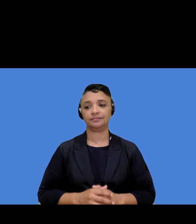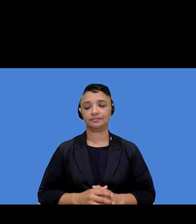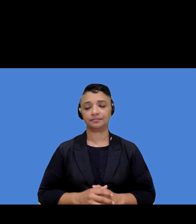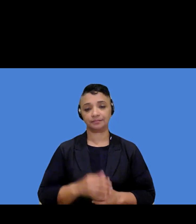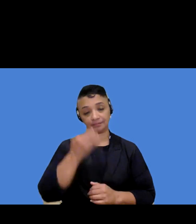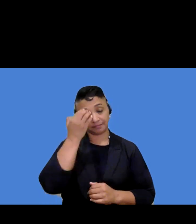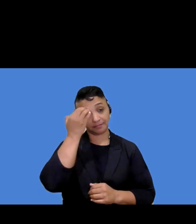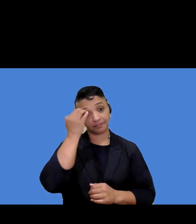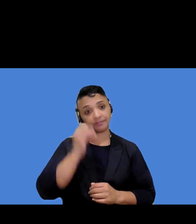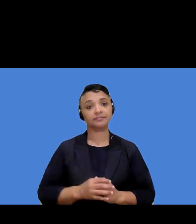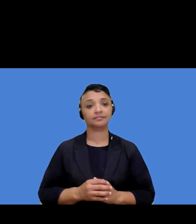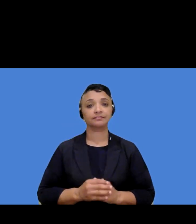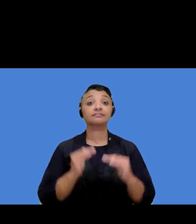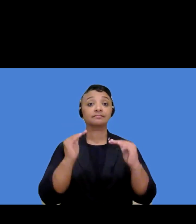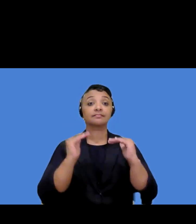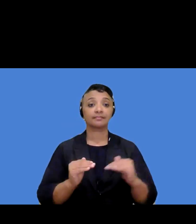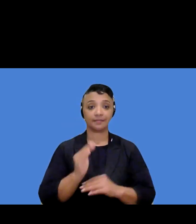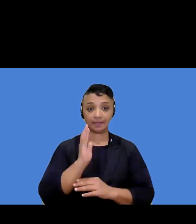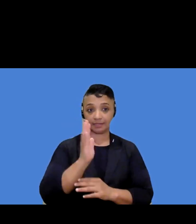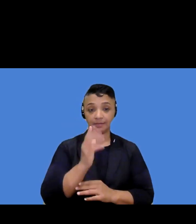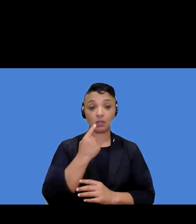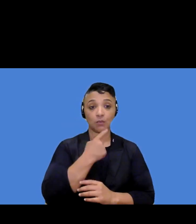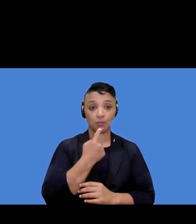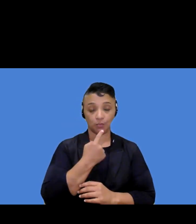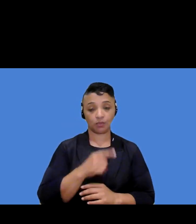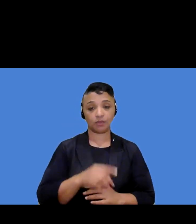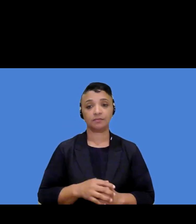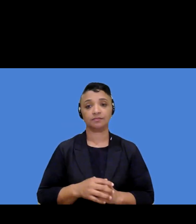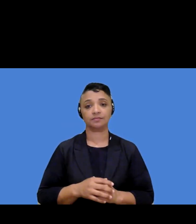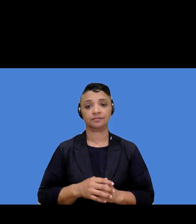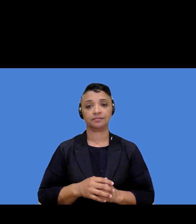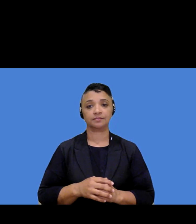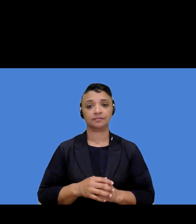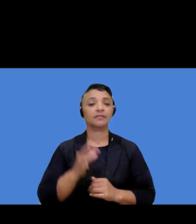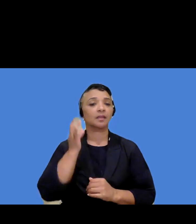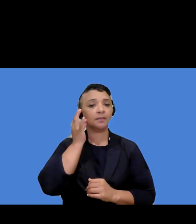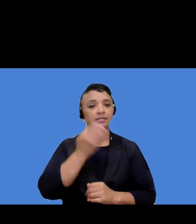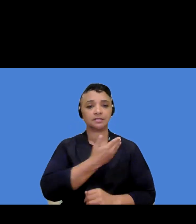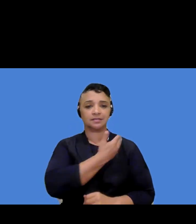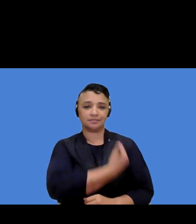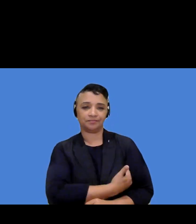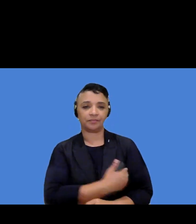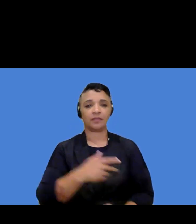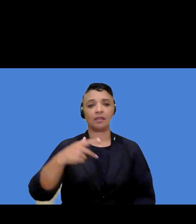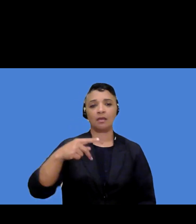Our next speaker is Ms. Pratima Gurung.